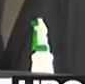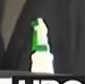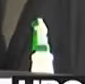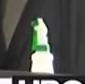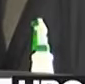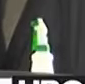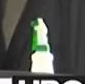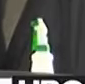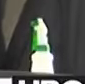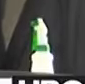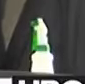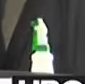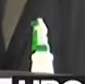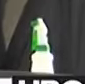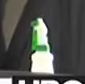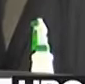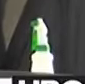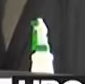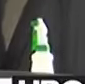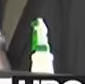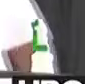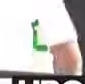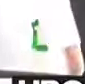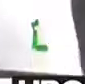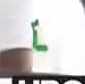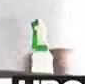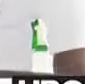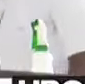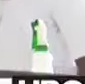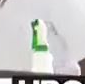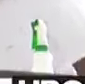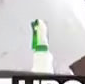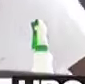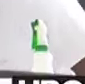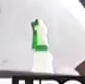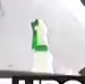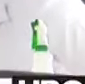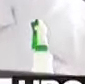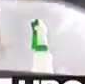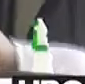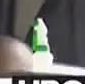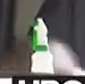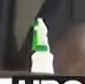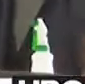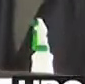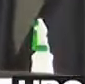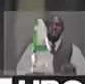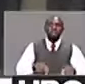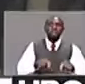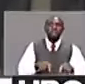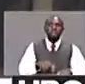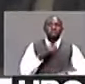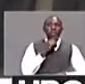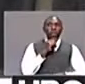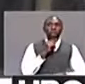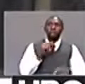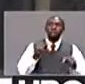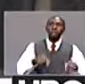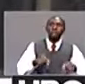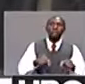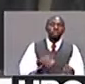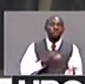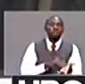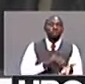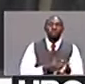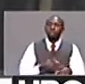that he was paying school fees for as a person. This is the gentleman, this is the doctor, this